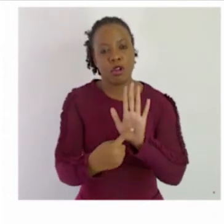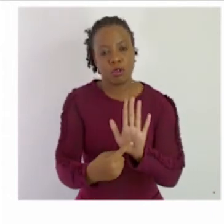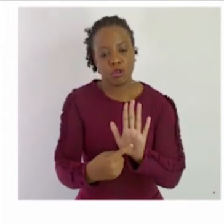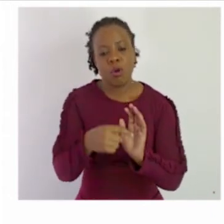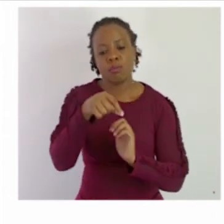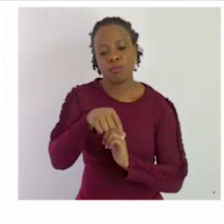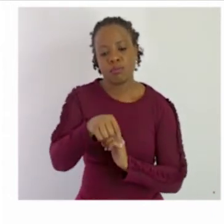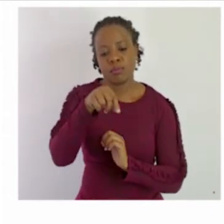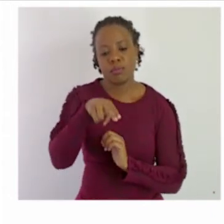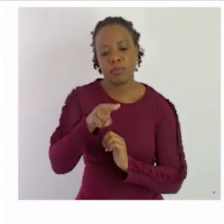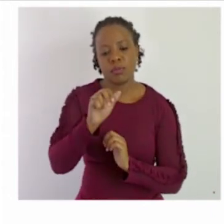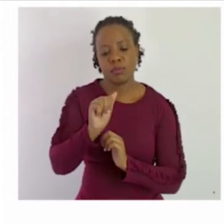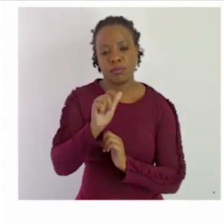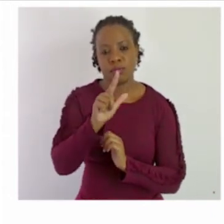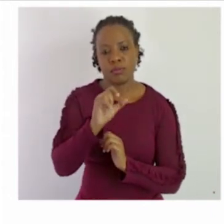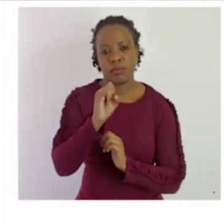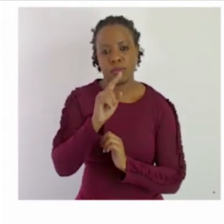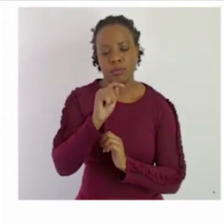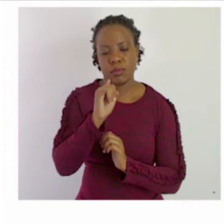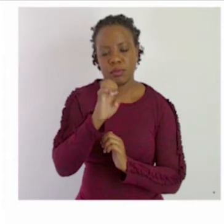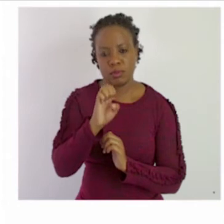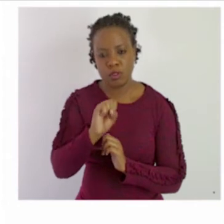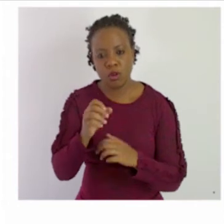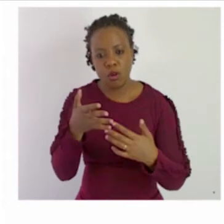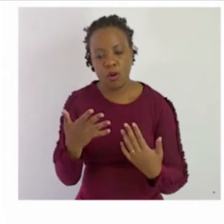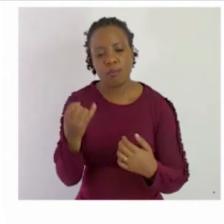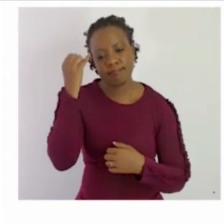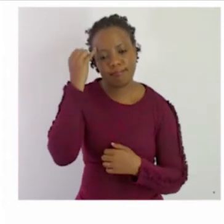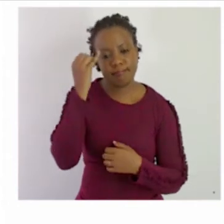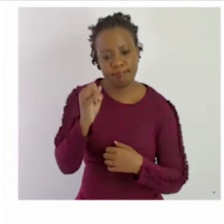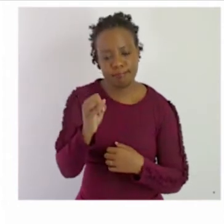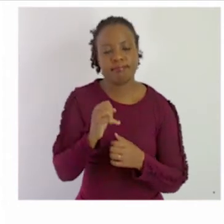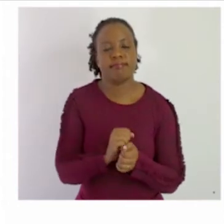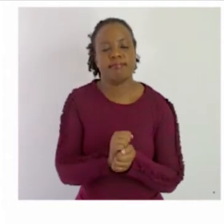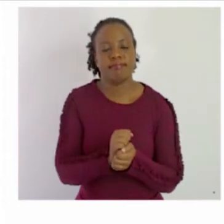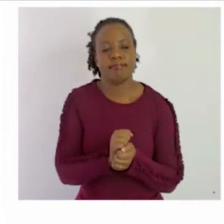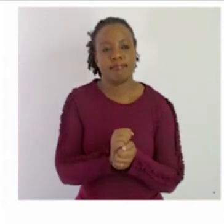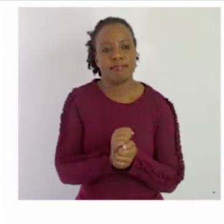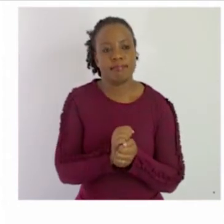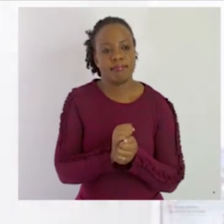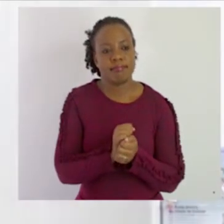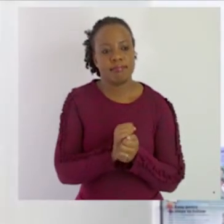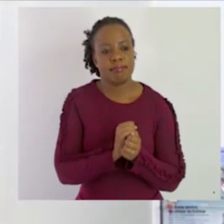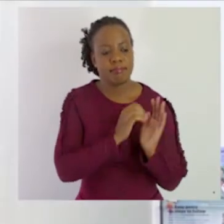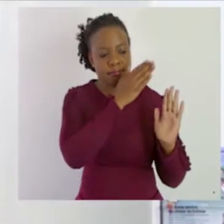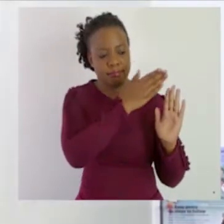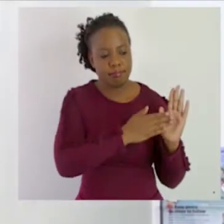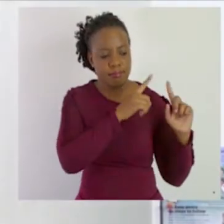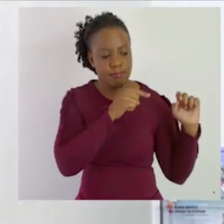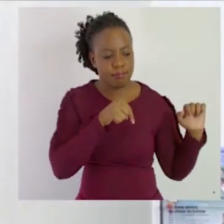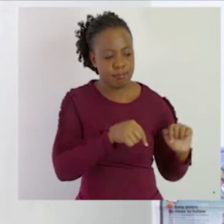qualities or ideas. Now, let us look at the words I'm going to write on the board.